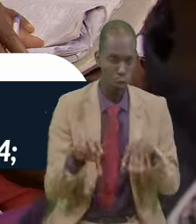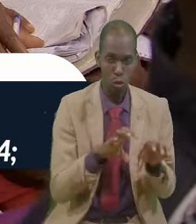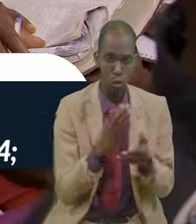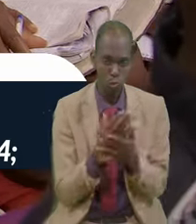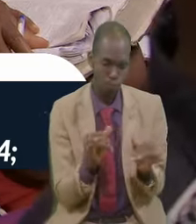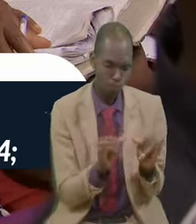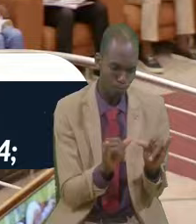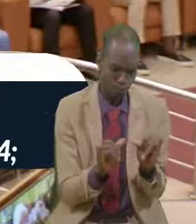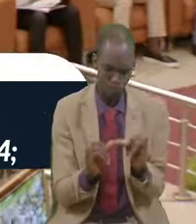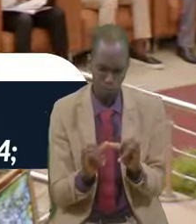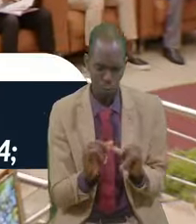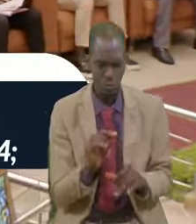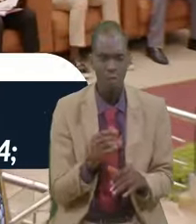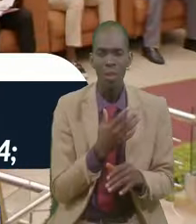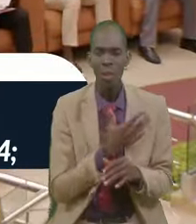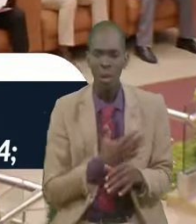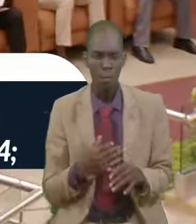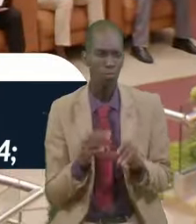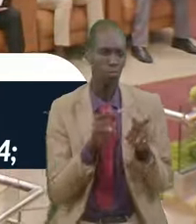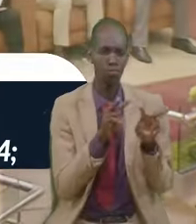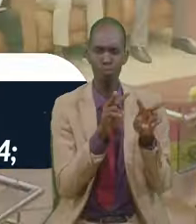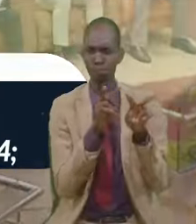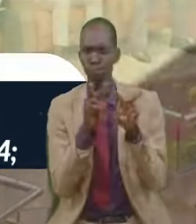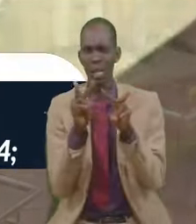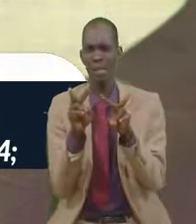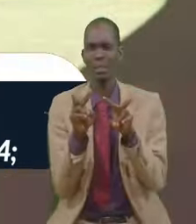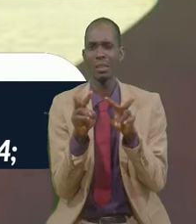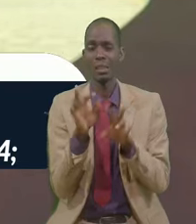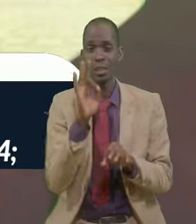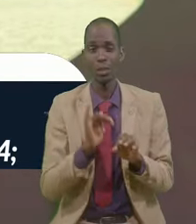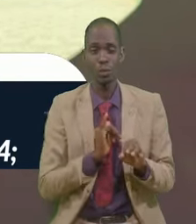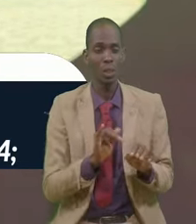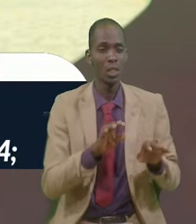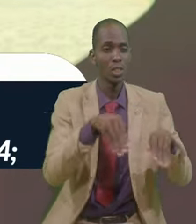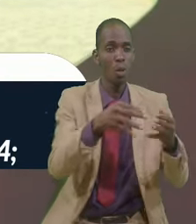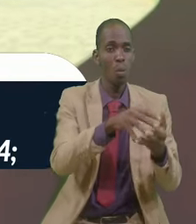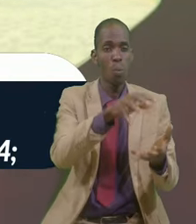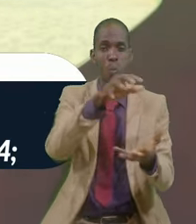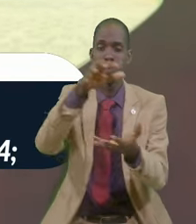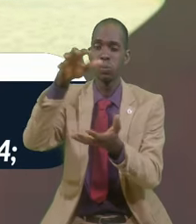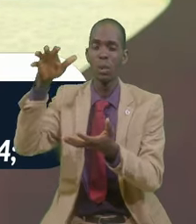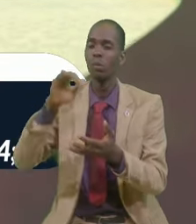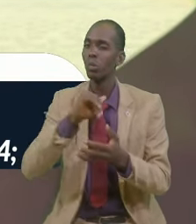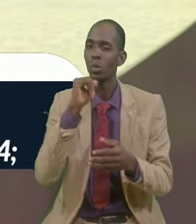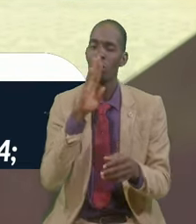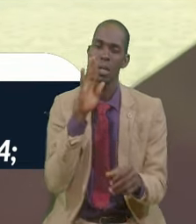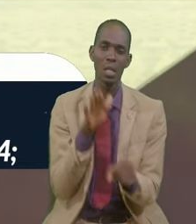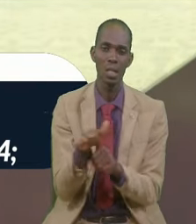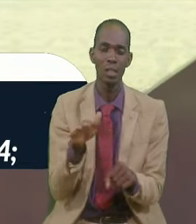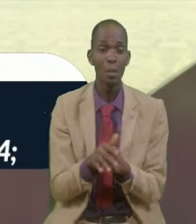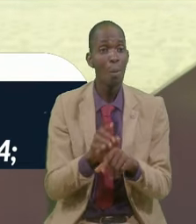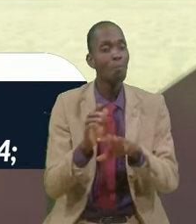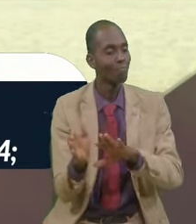tailor it to, they're looking at everybody, and they say, if we give you too much, it will not go around. But the grace of God is